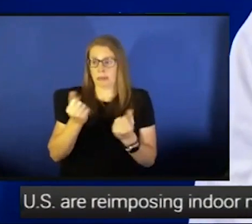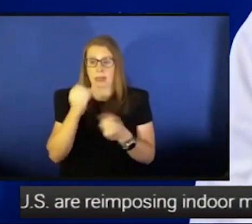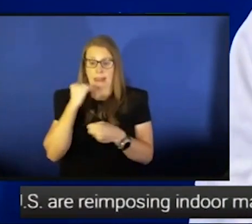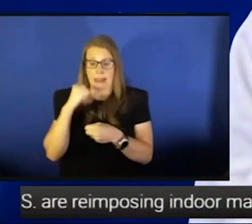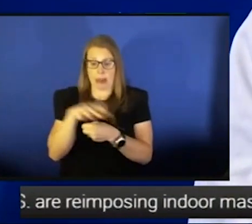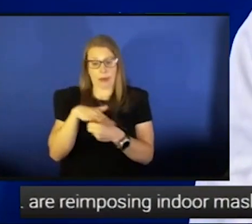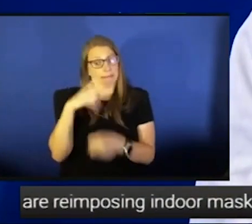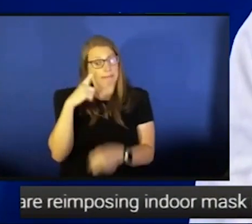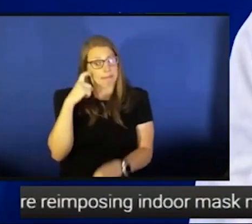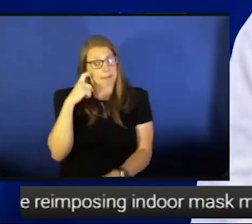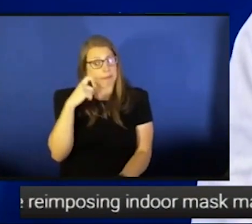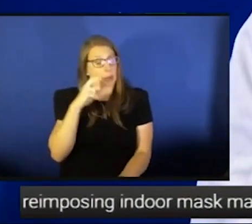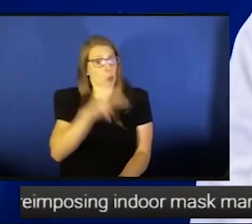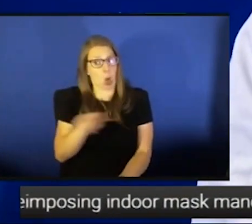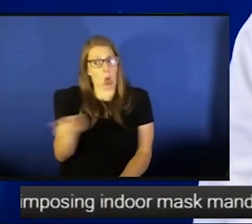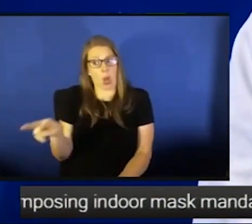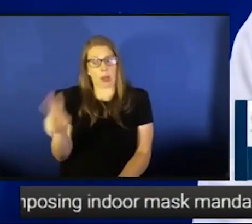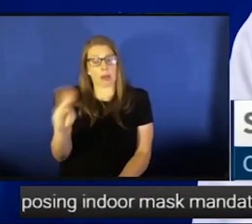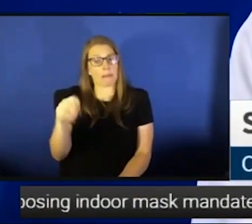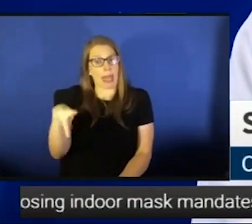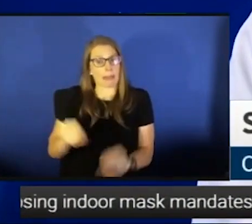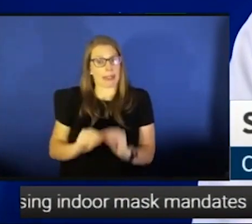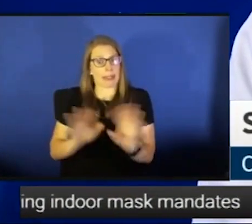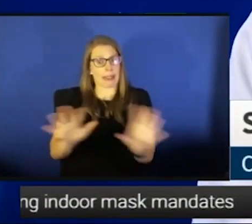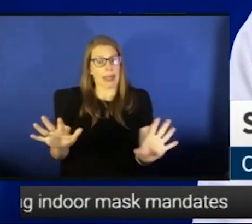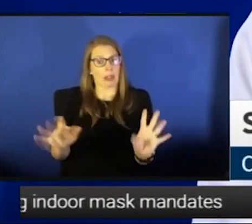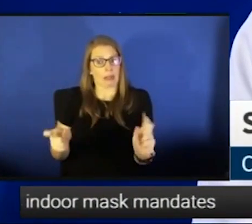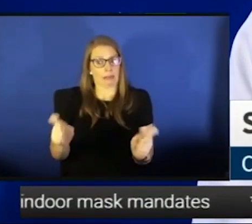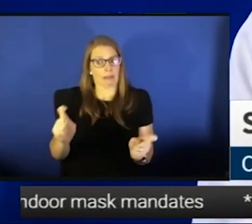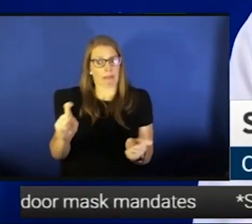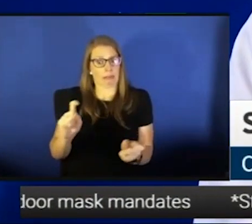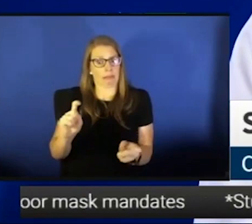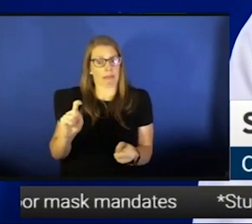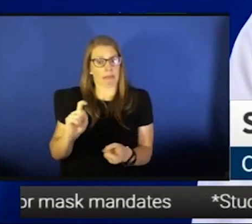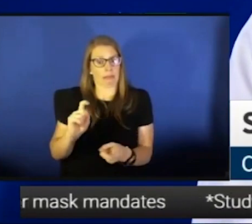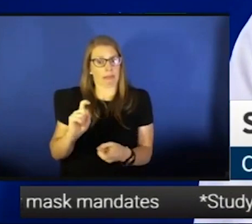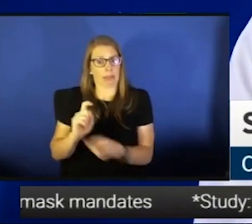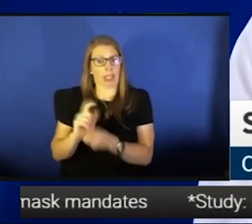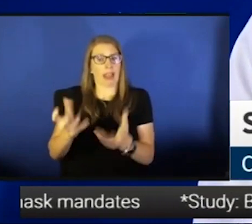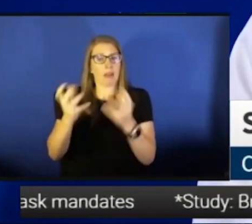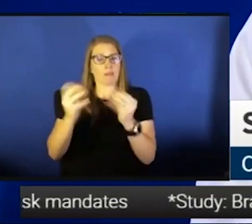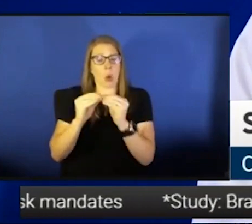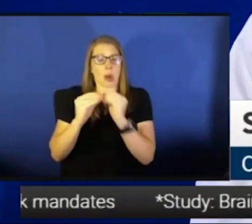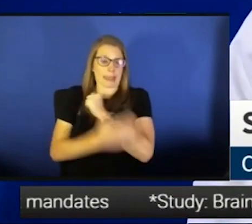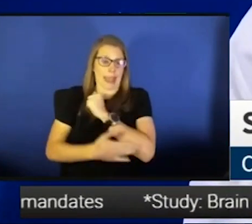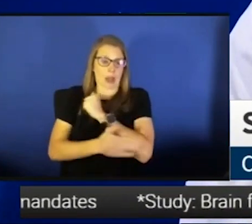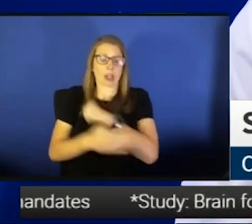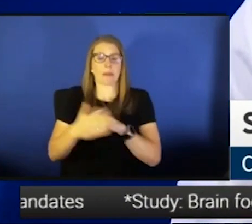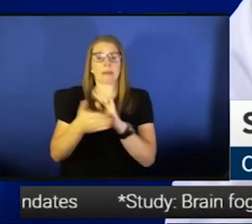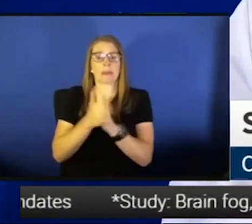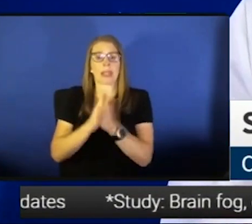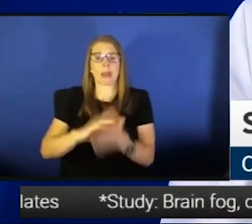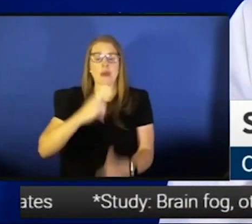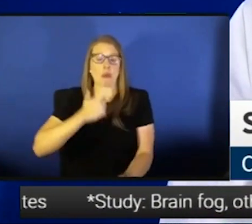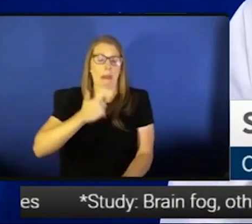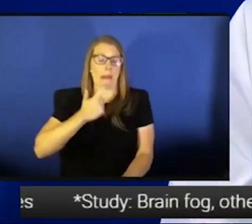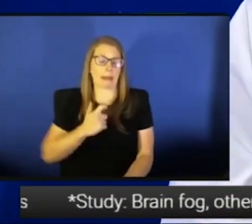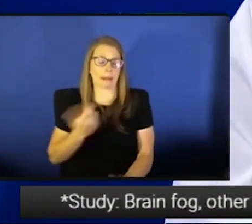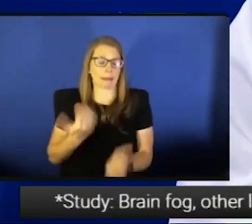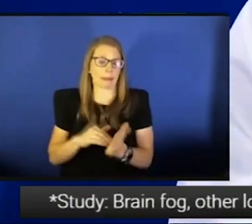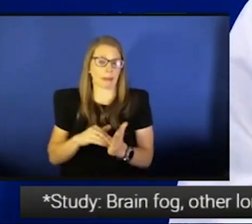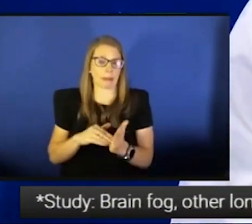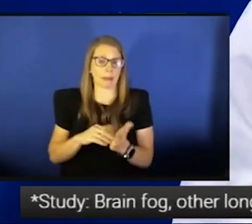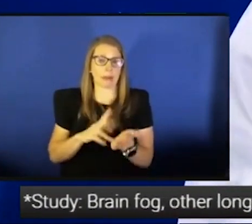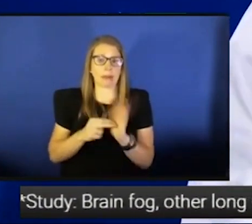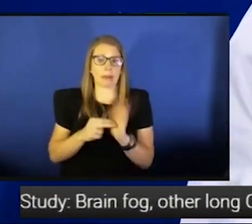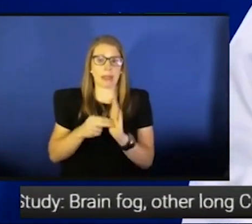you watch, the map is clearly turning. A lot more counties in the U.S. are now in the red zone, which means advice to go back